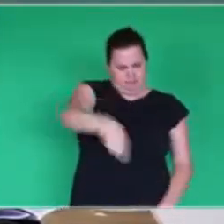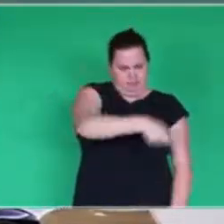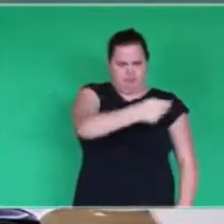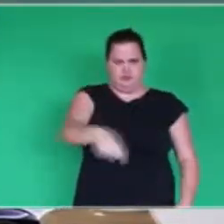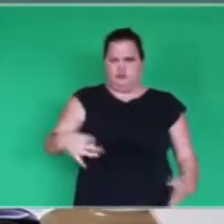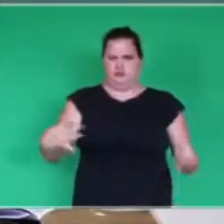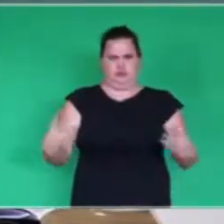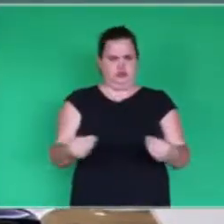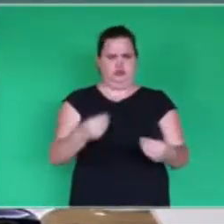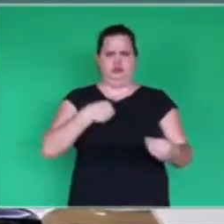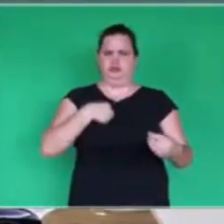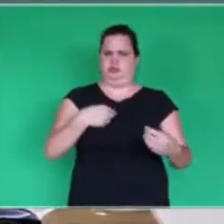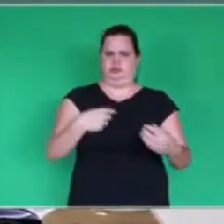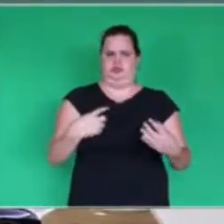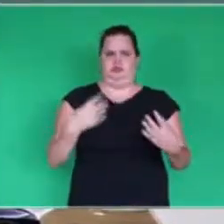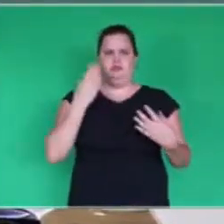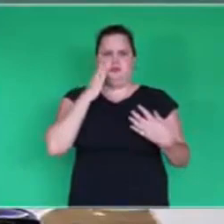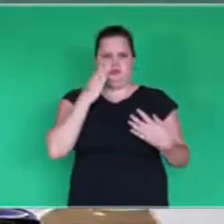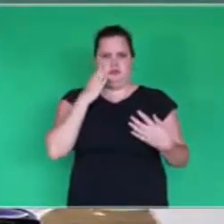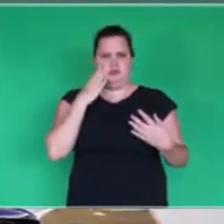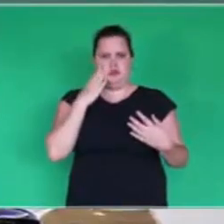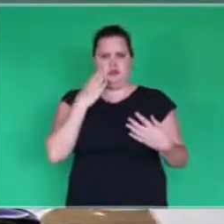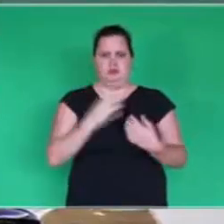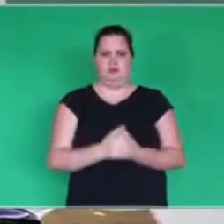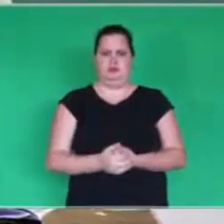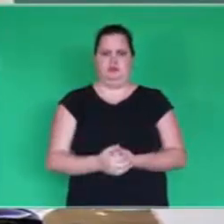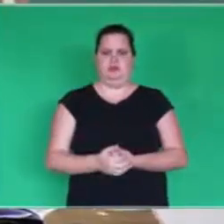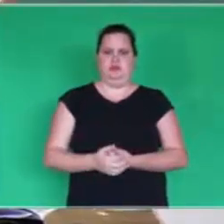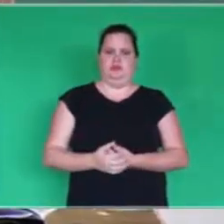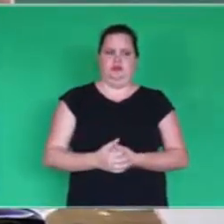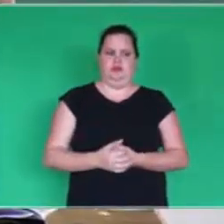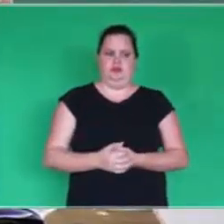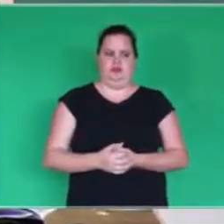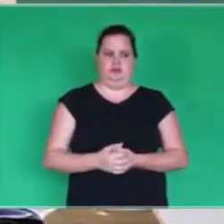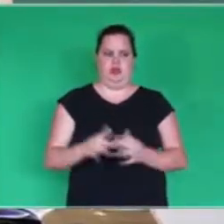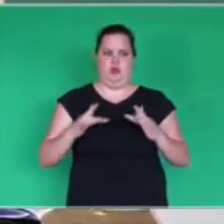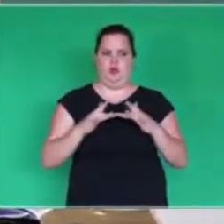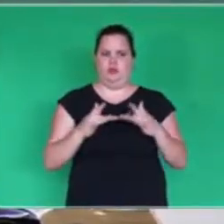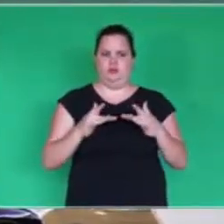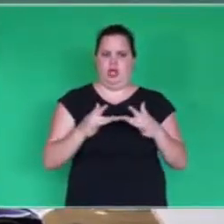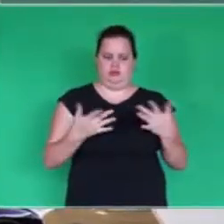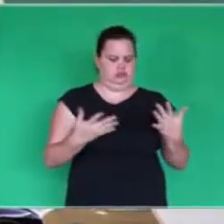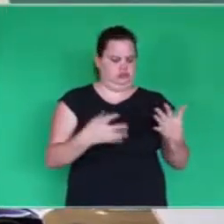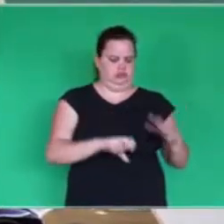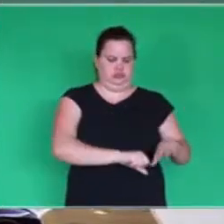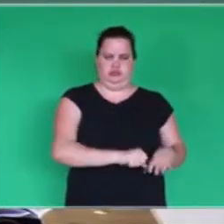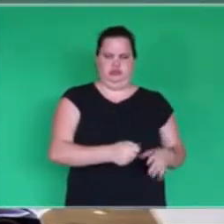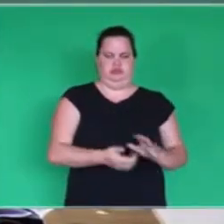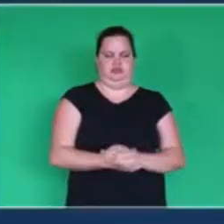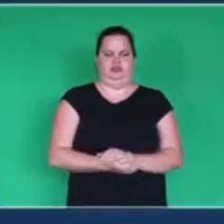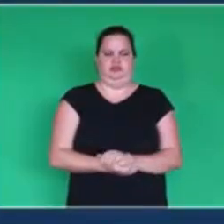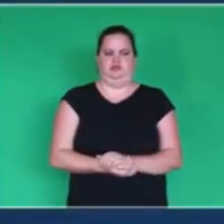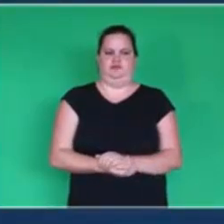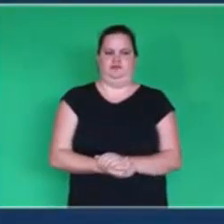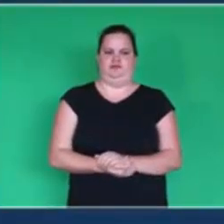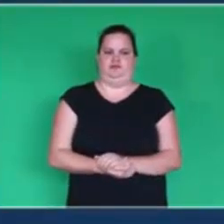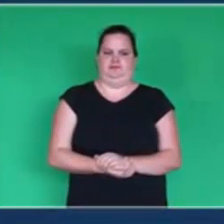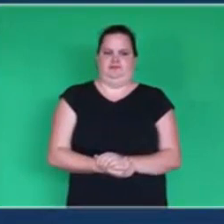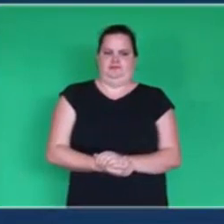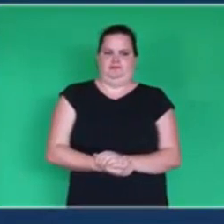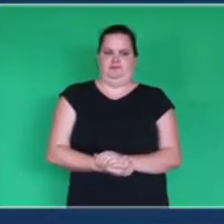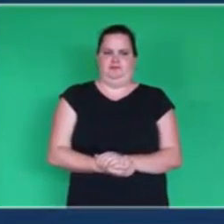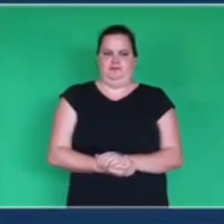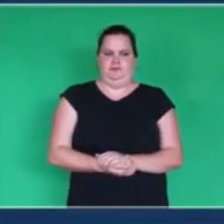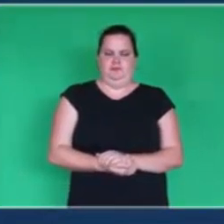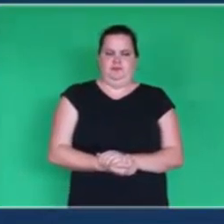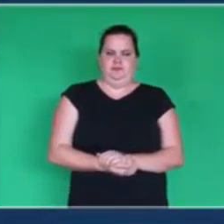Nós vamos ver tudo isso. And the word of God says that